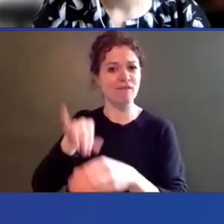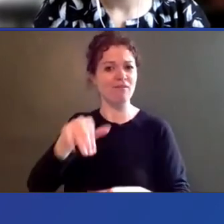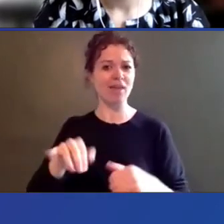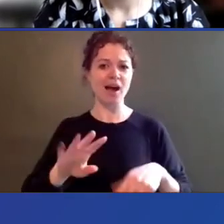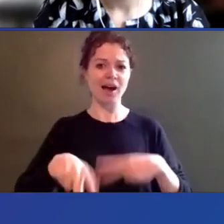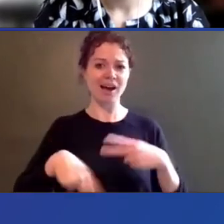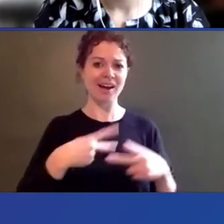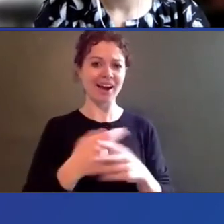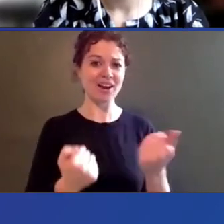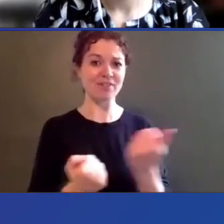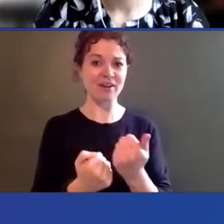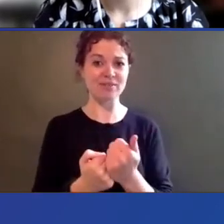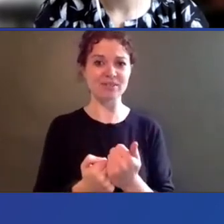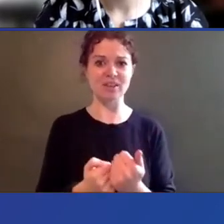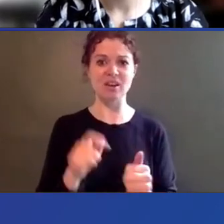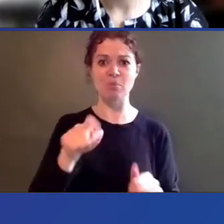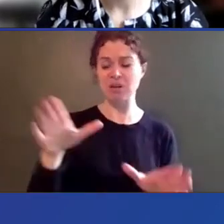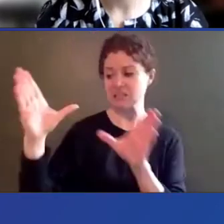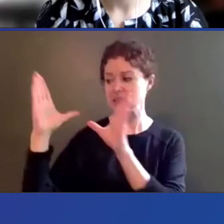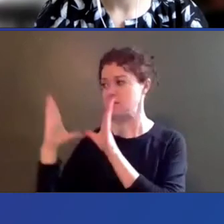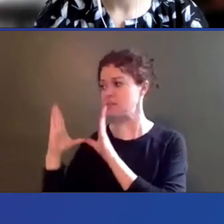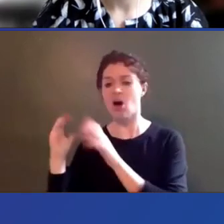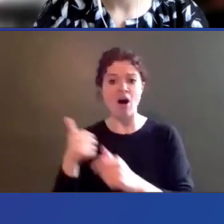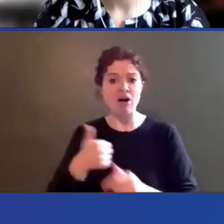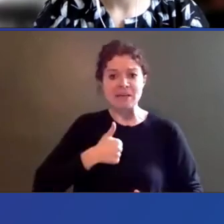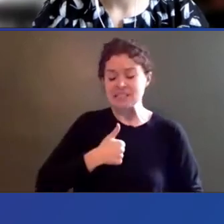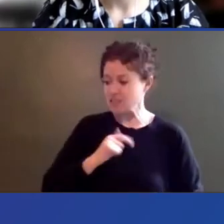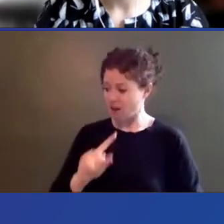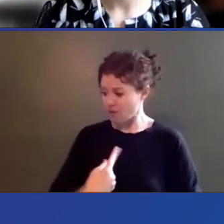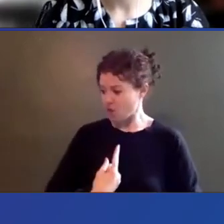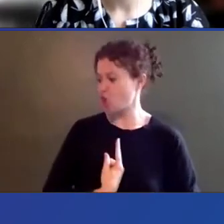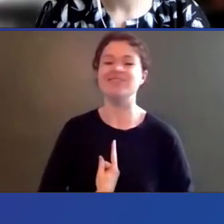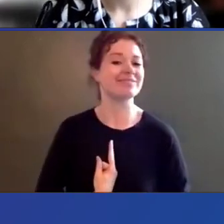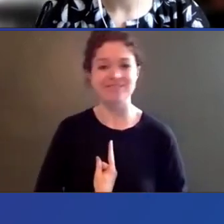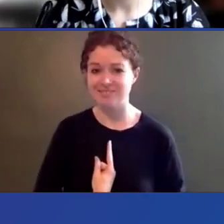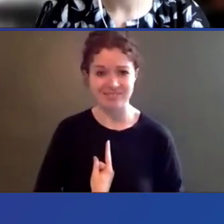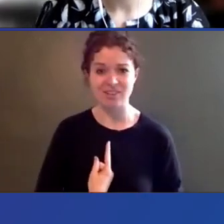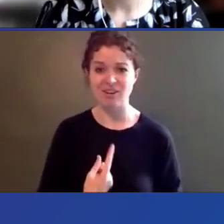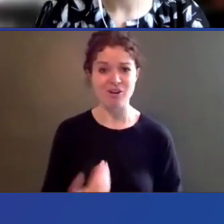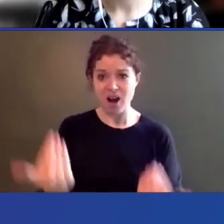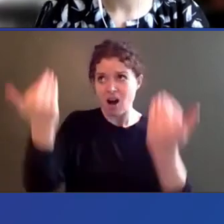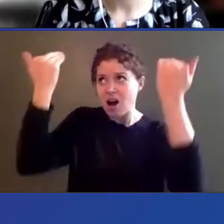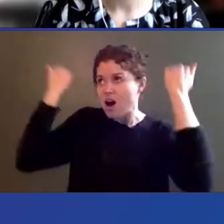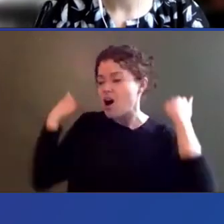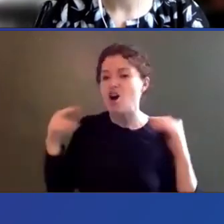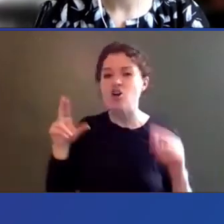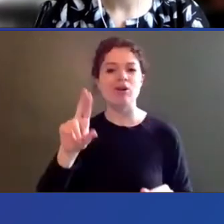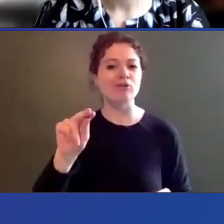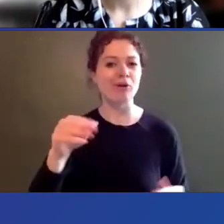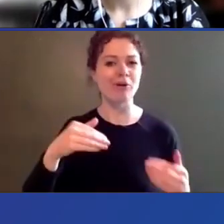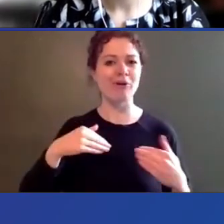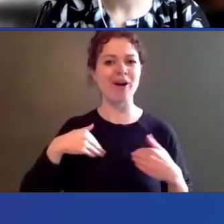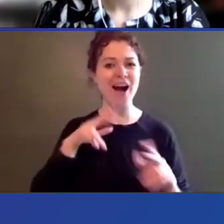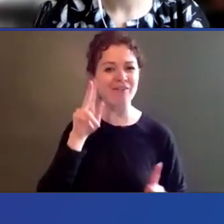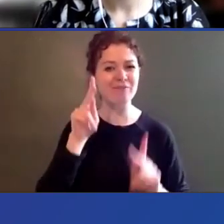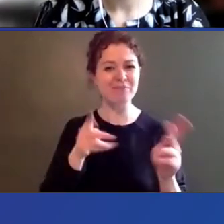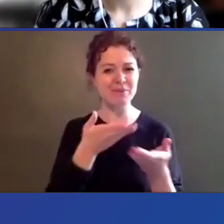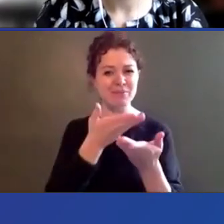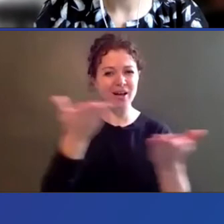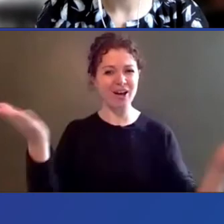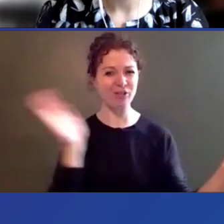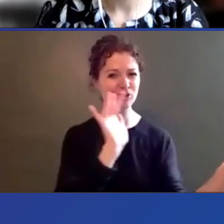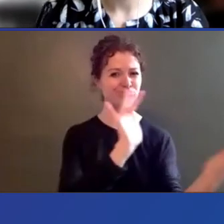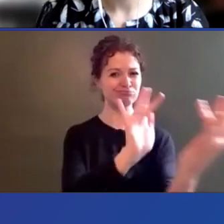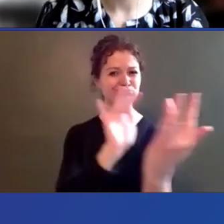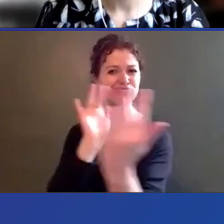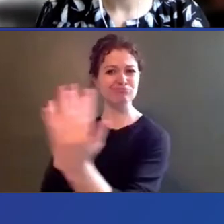You don't need to do it all yourself, but you also don't need to feel totally overwhelmed and powerless either. So, and of